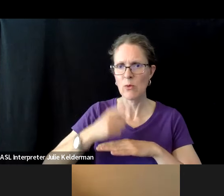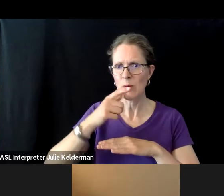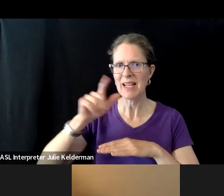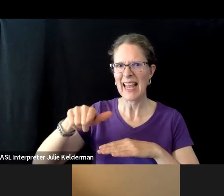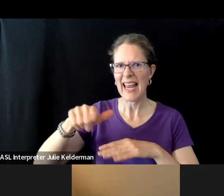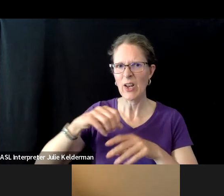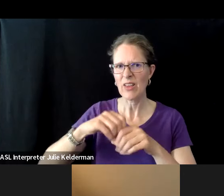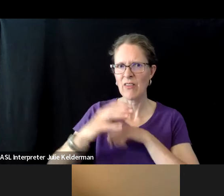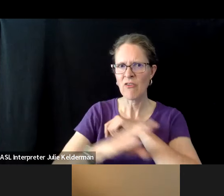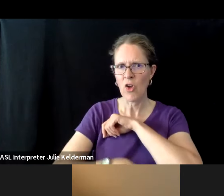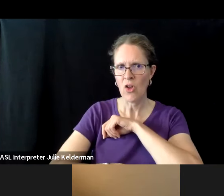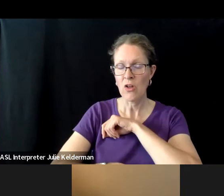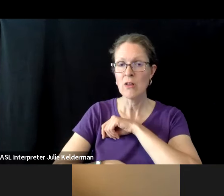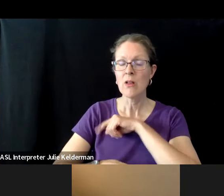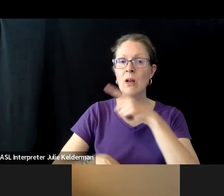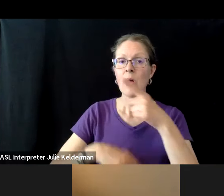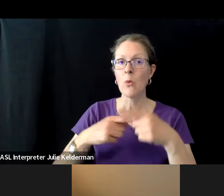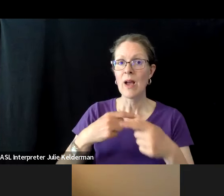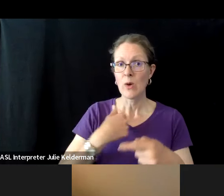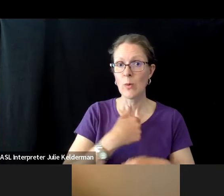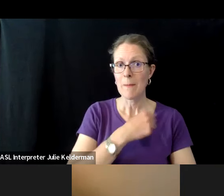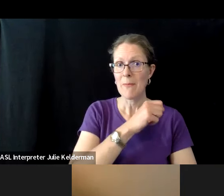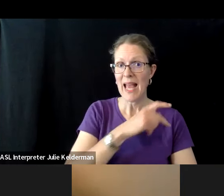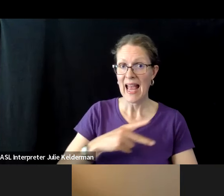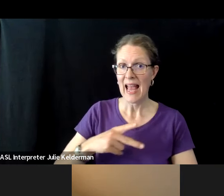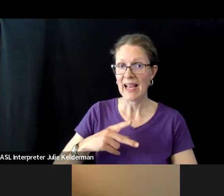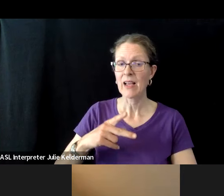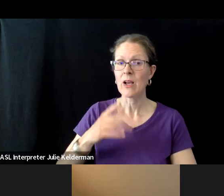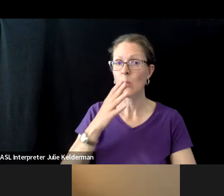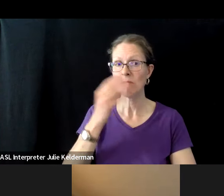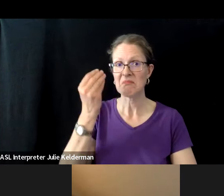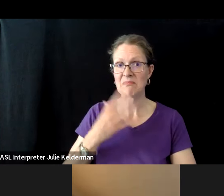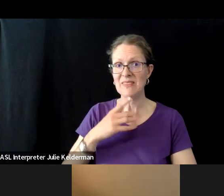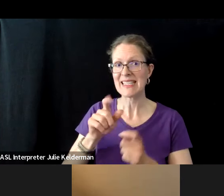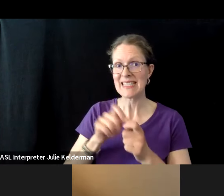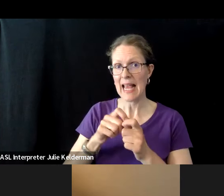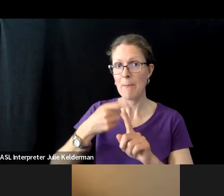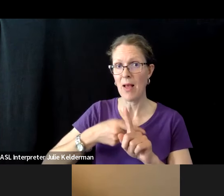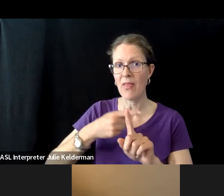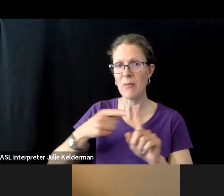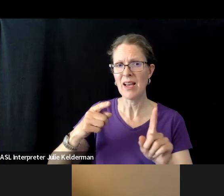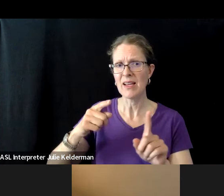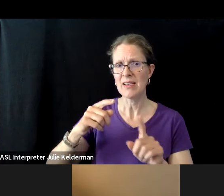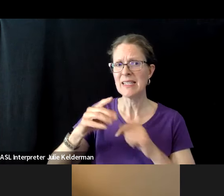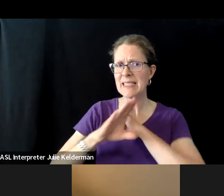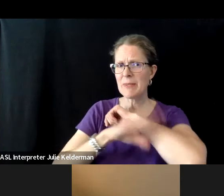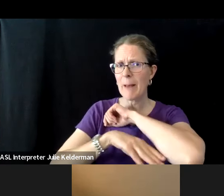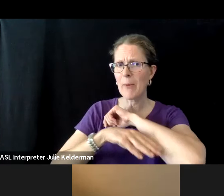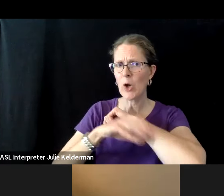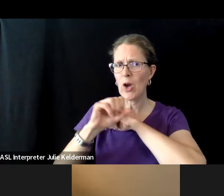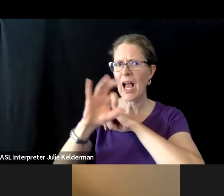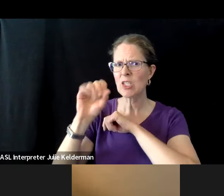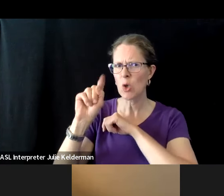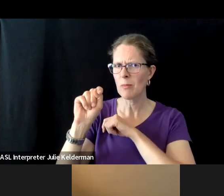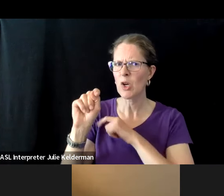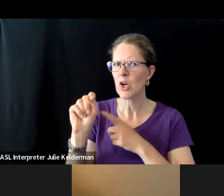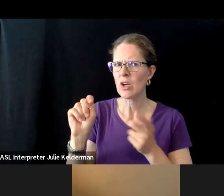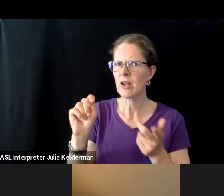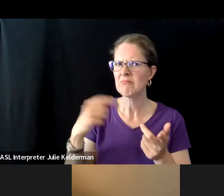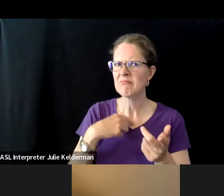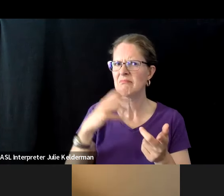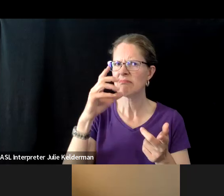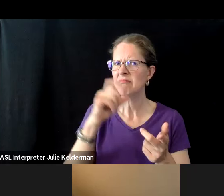back, that will inform the exact month, but I think the September-October timeline is when we would expect to be back with